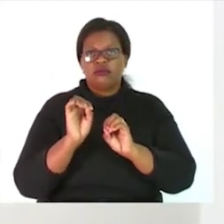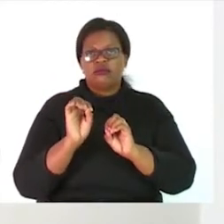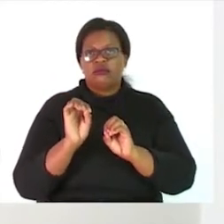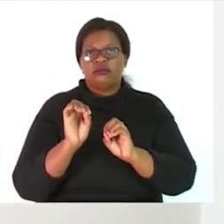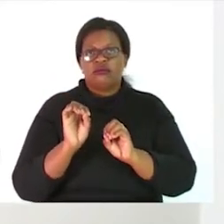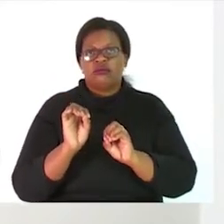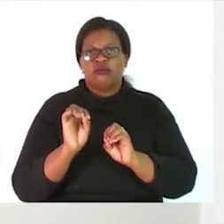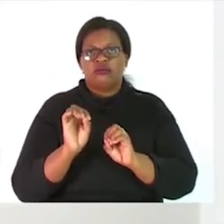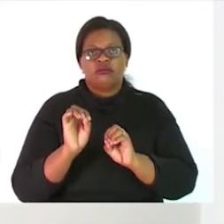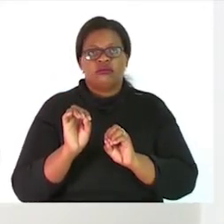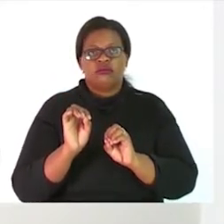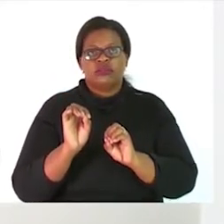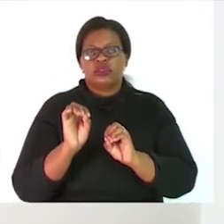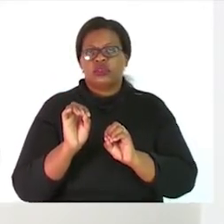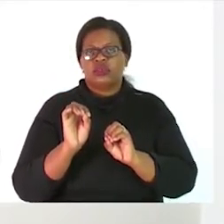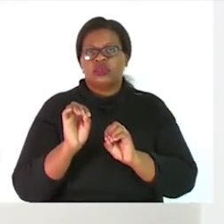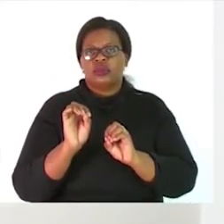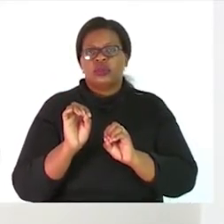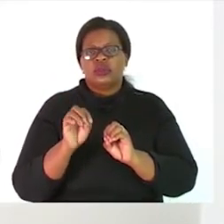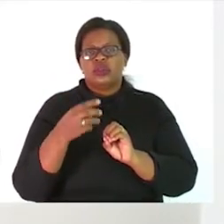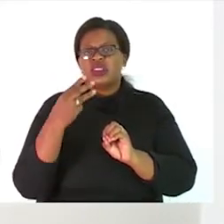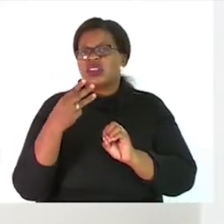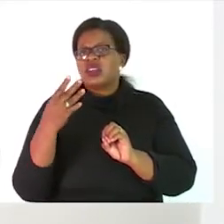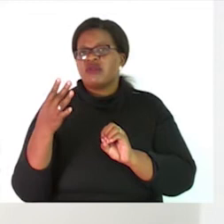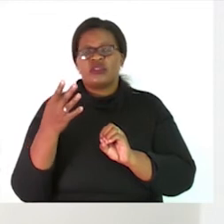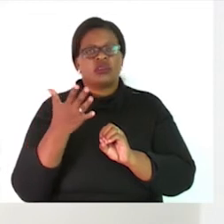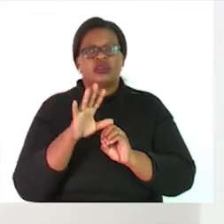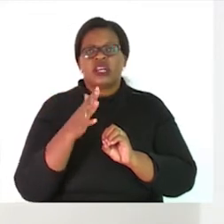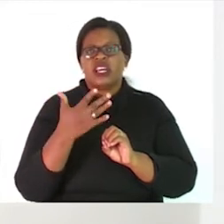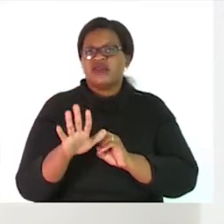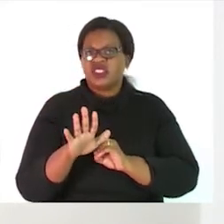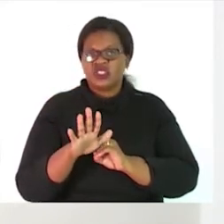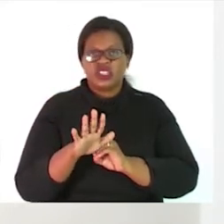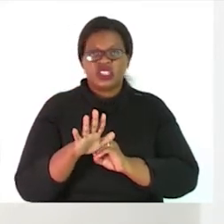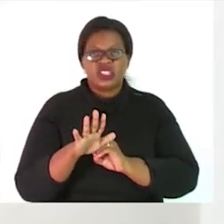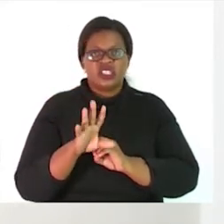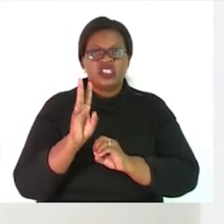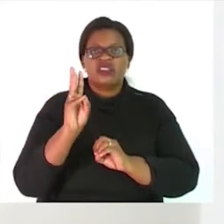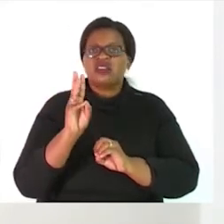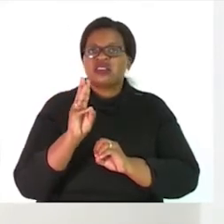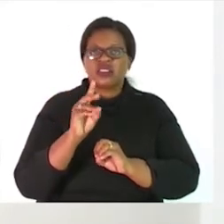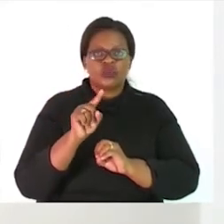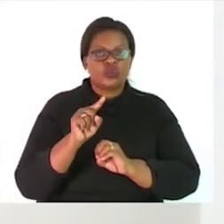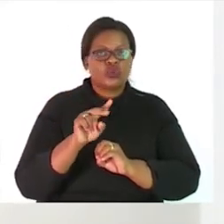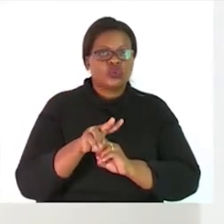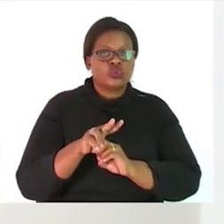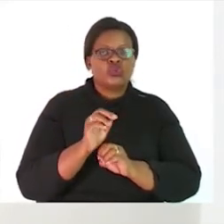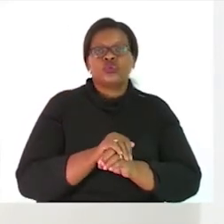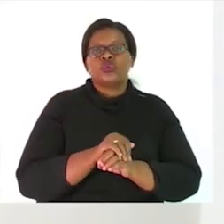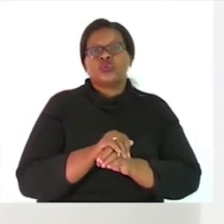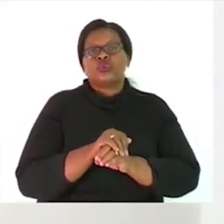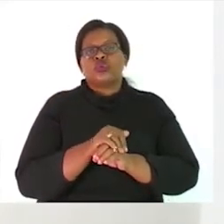because 3 divided into 12 4 times. We have 6 here because 2 divided